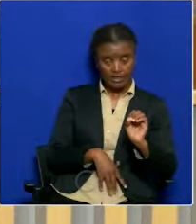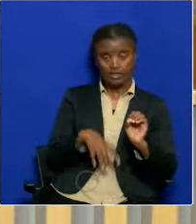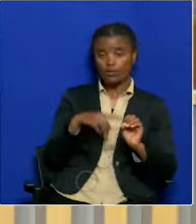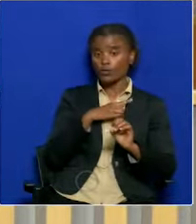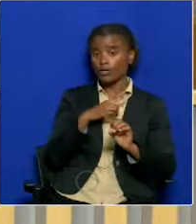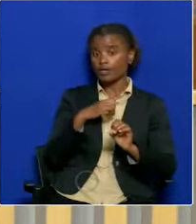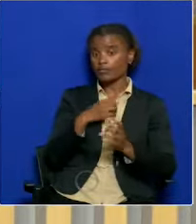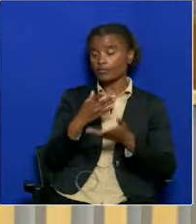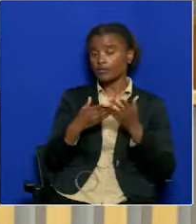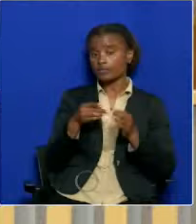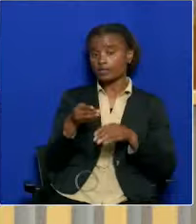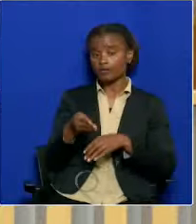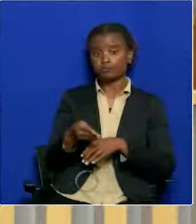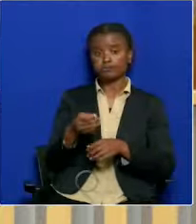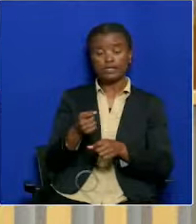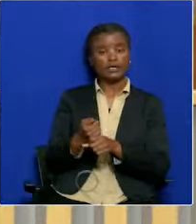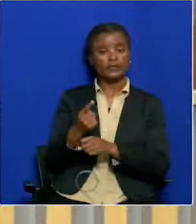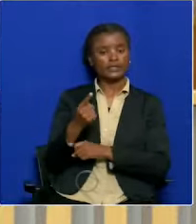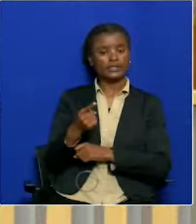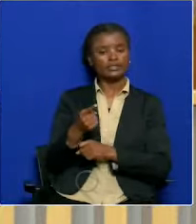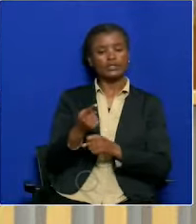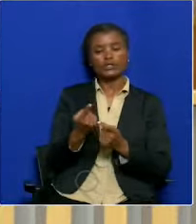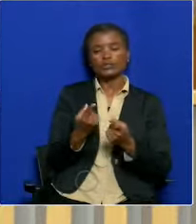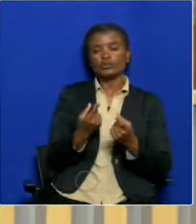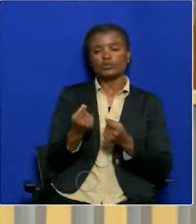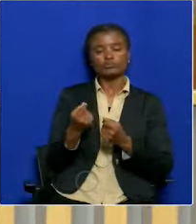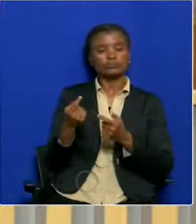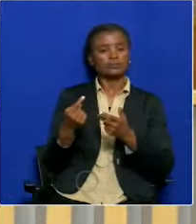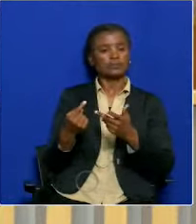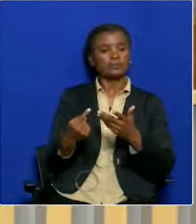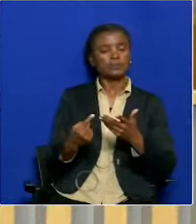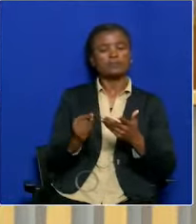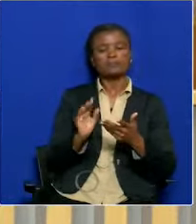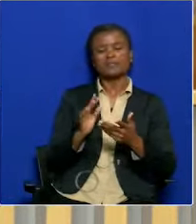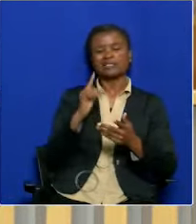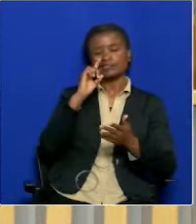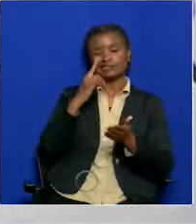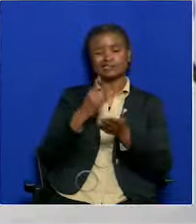doing ABCD, did you suddenly stop following current affairs?